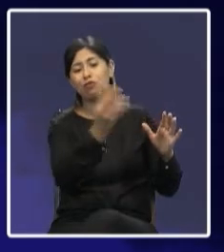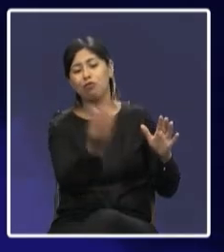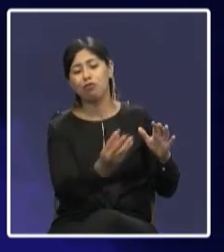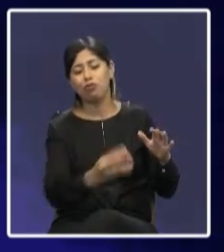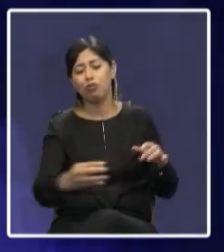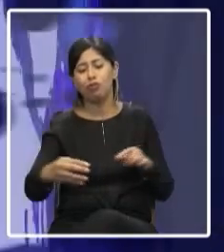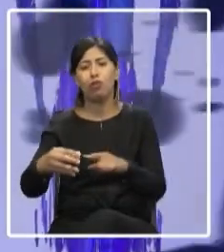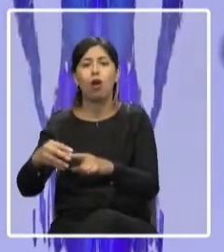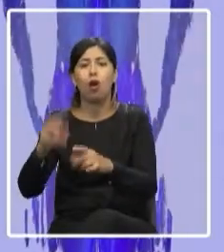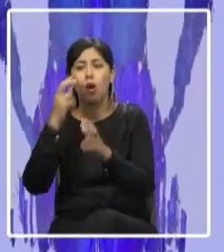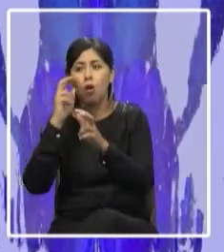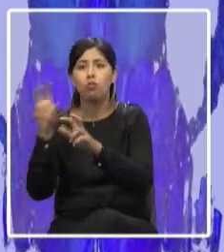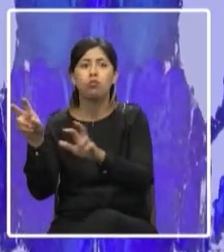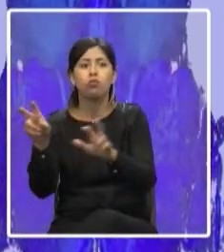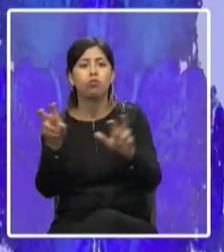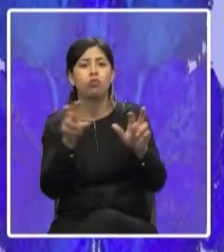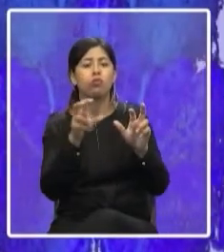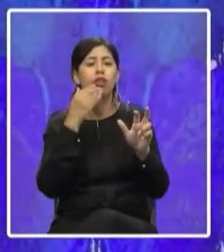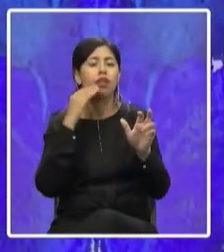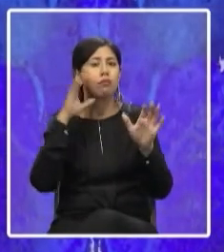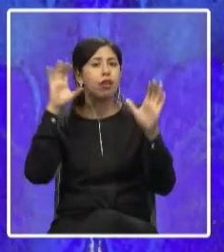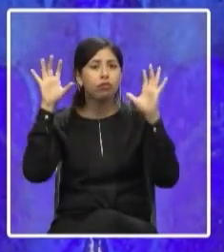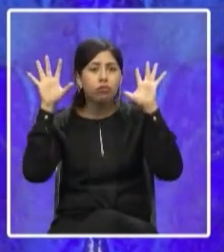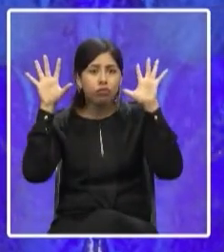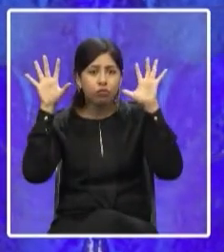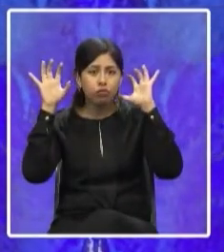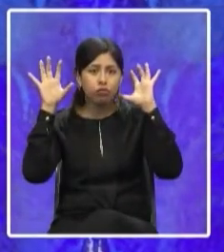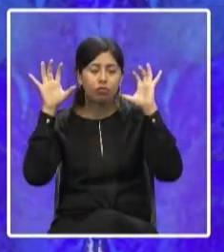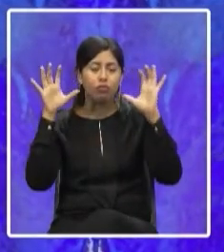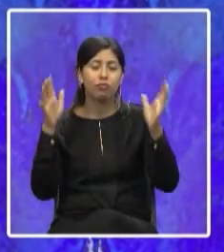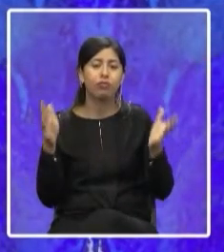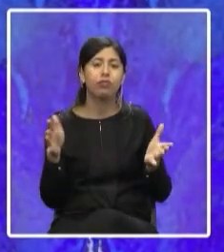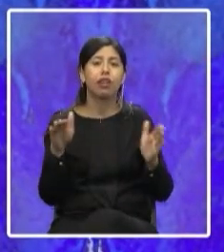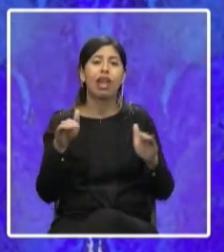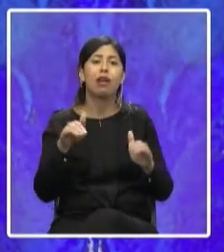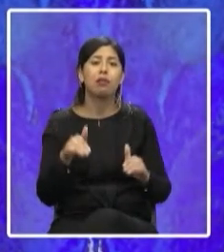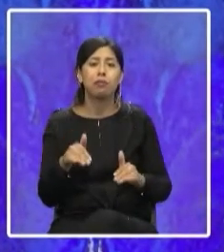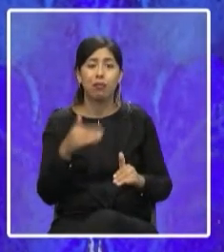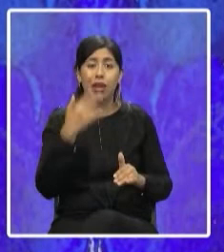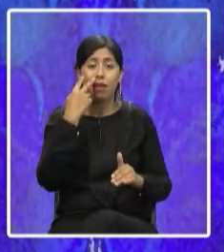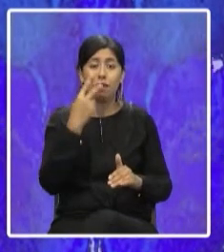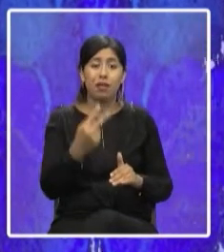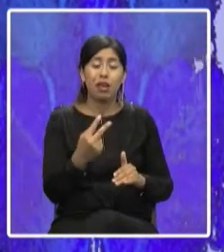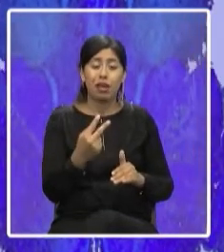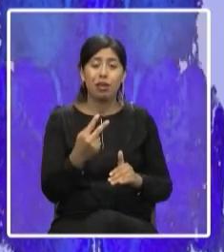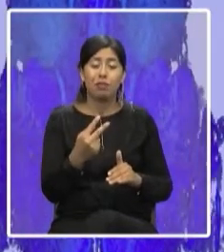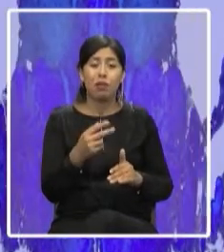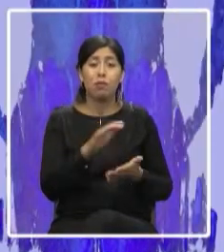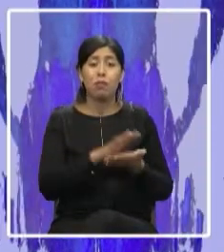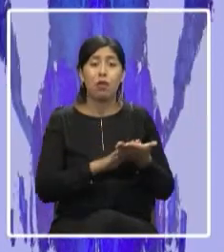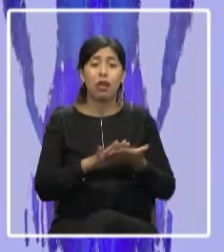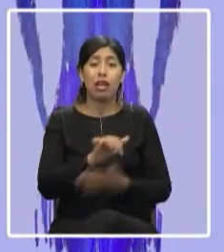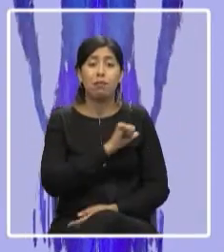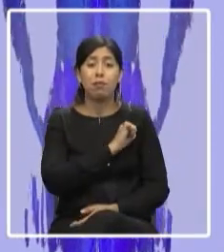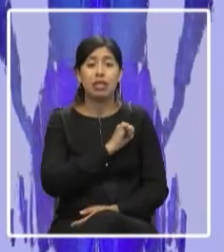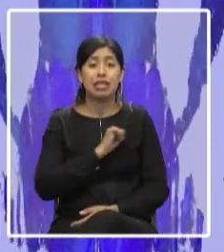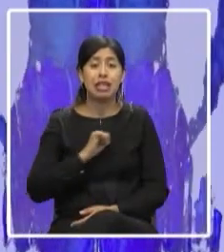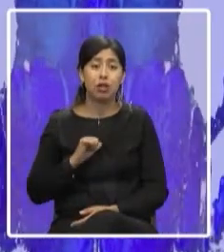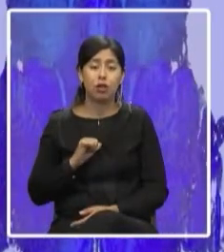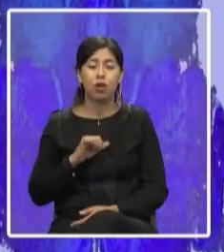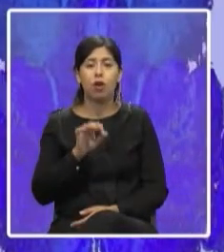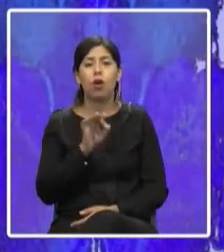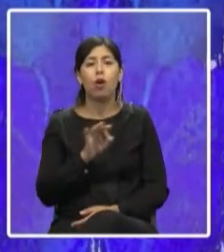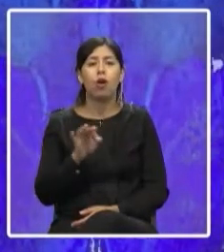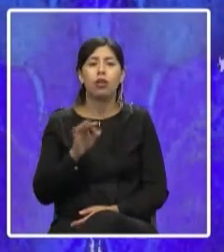And we now see that in remotely piloted aircraft or in robotically assisted surgery. We are now in an era of telepresence in the office through